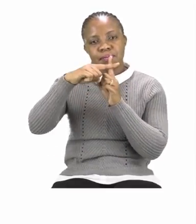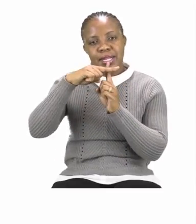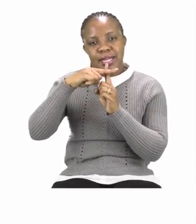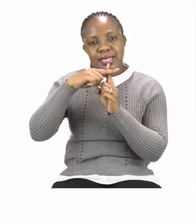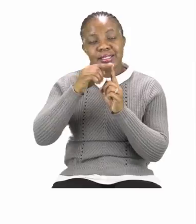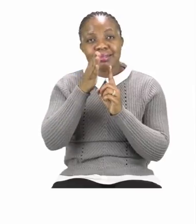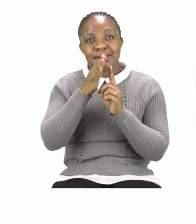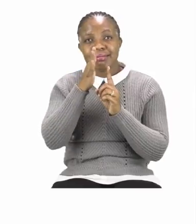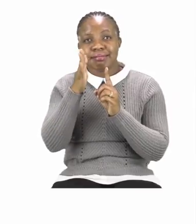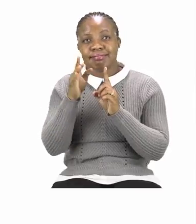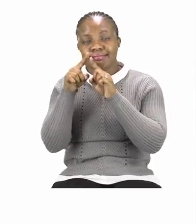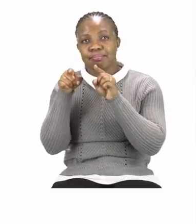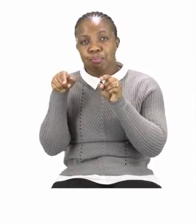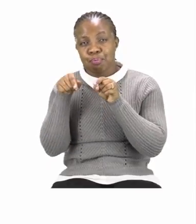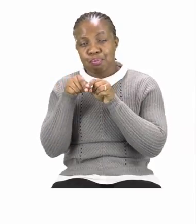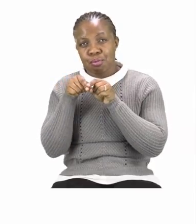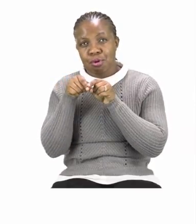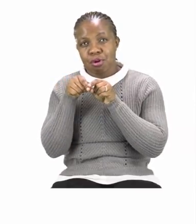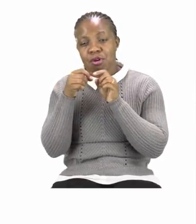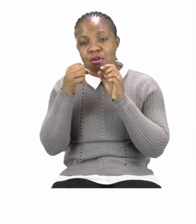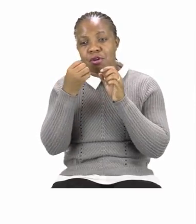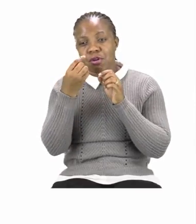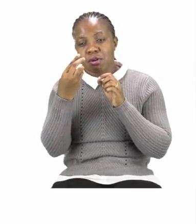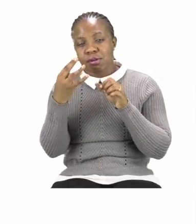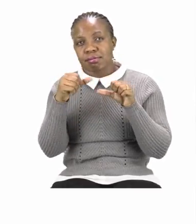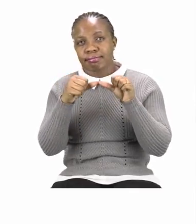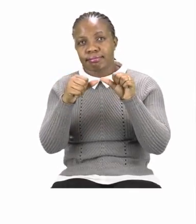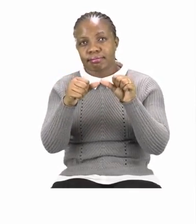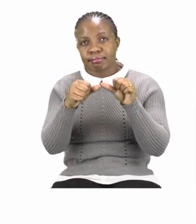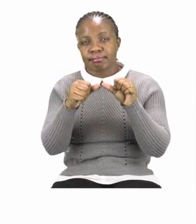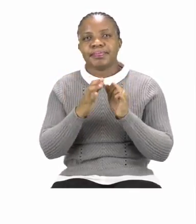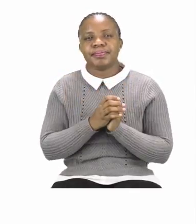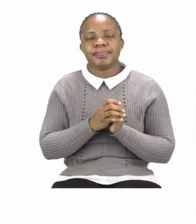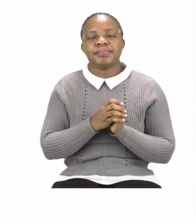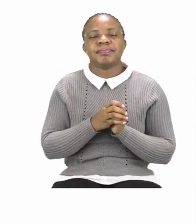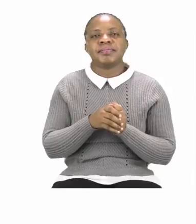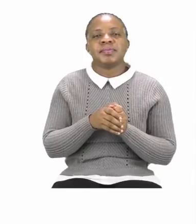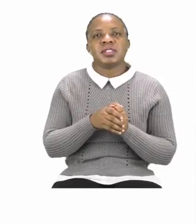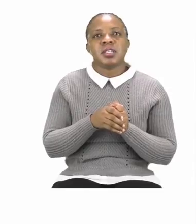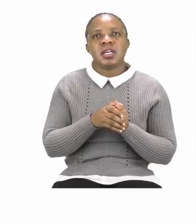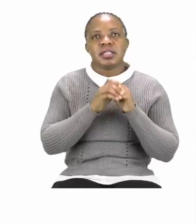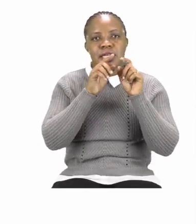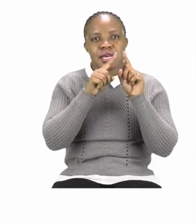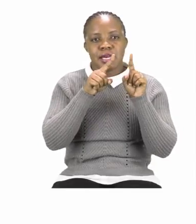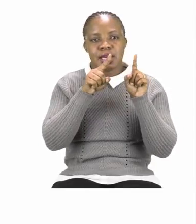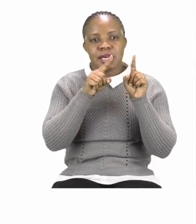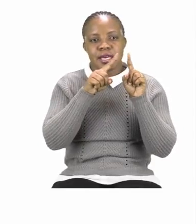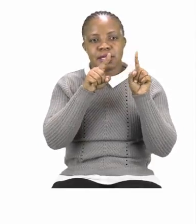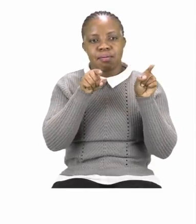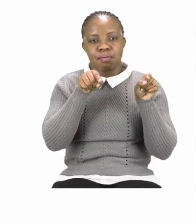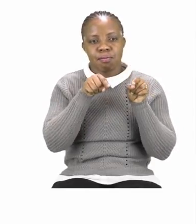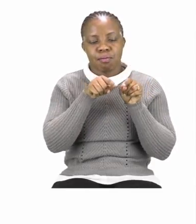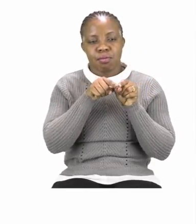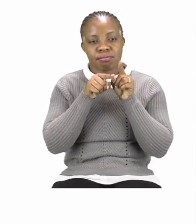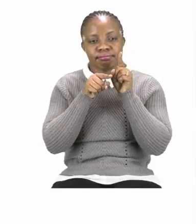5 to show you that you need to subtract from the bigger number if the box is after